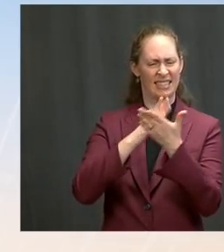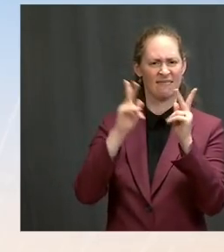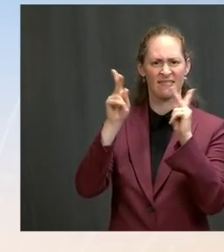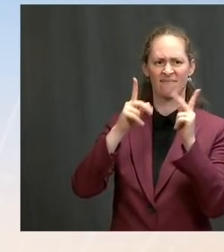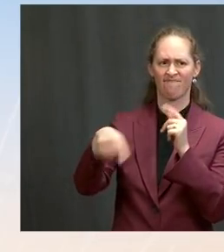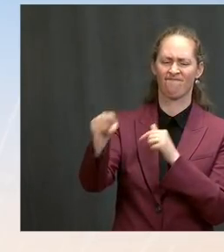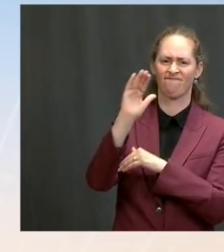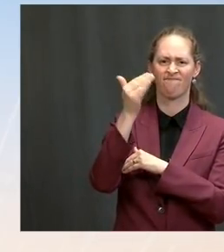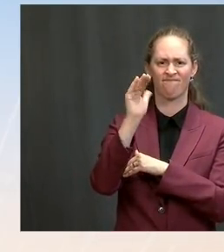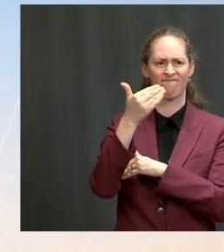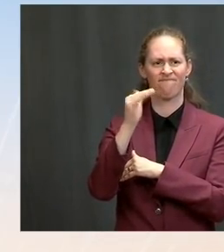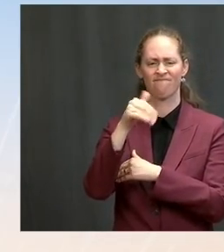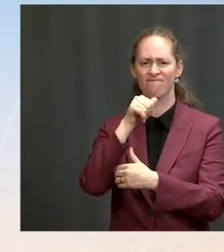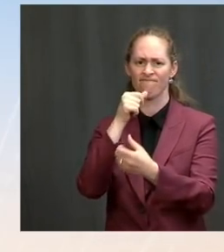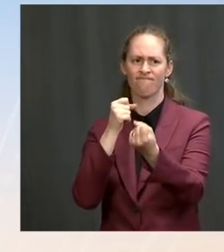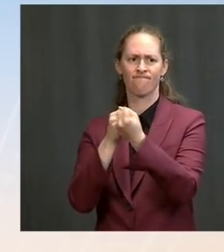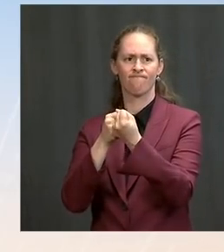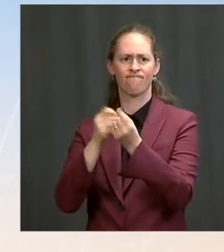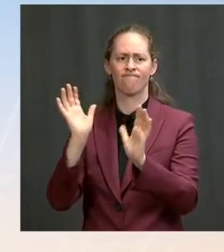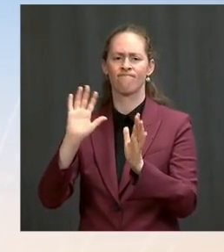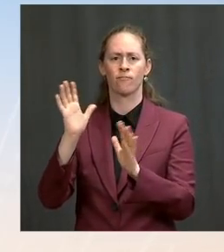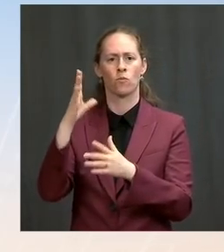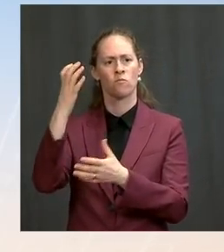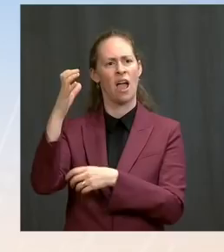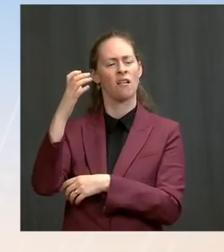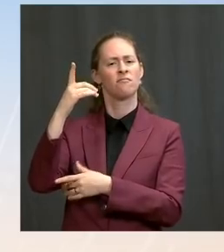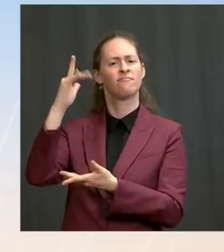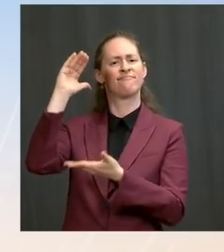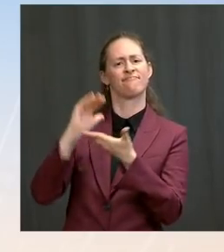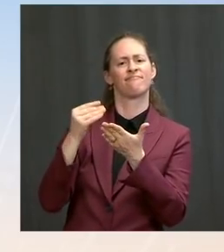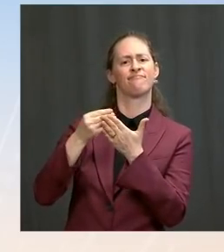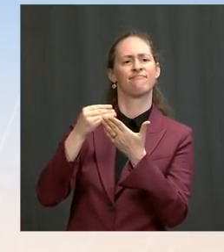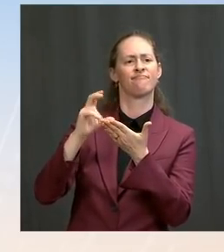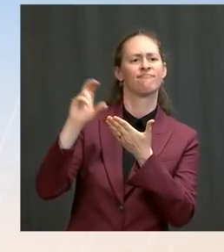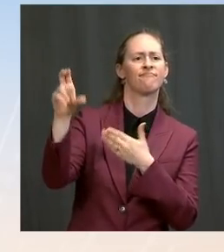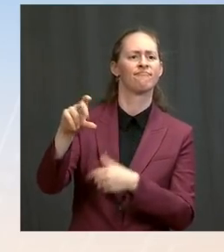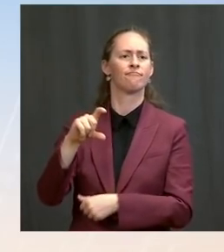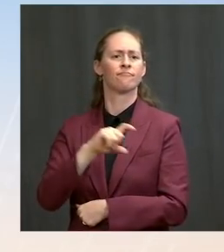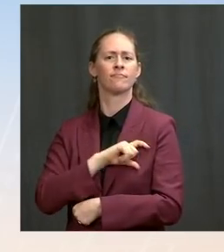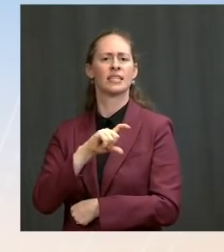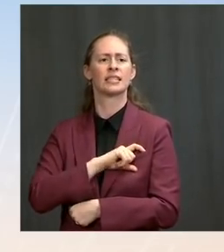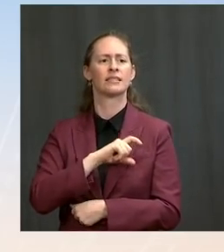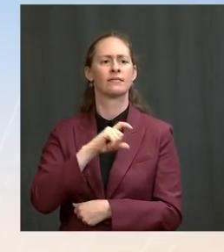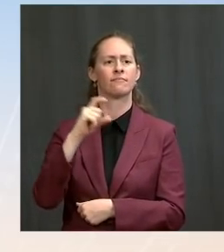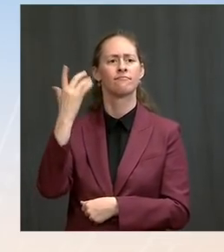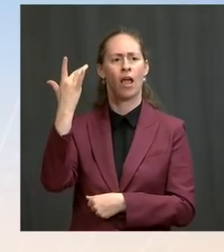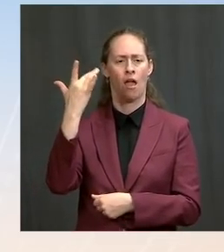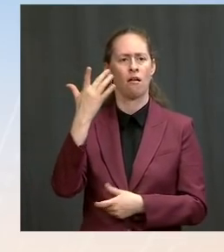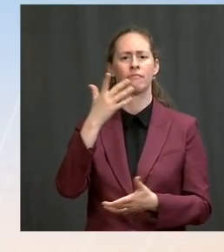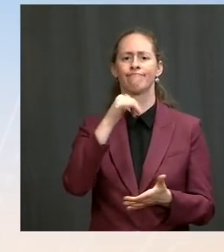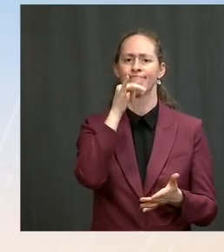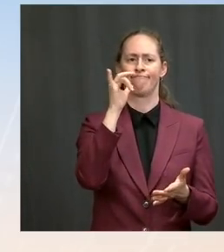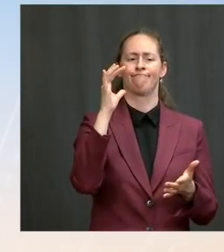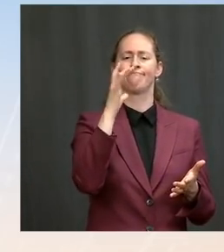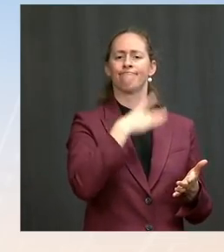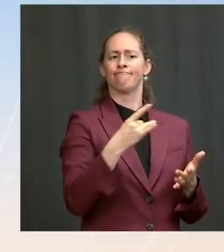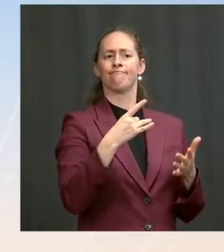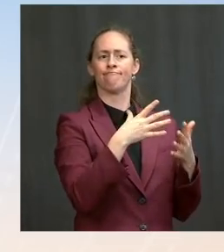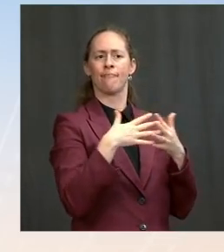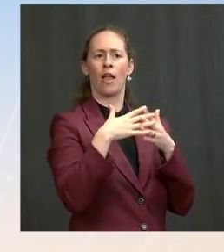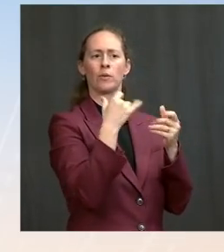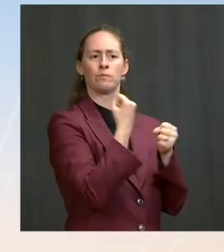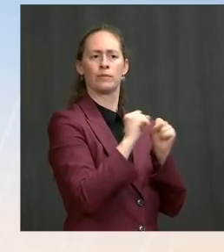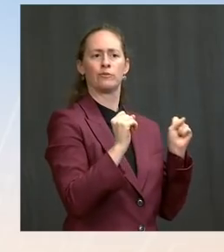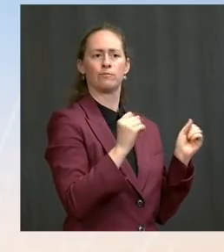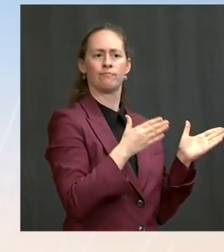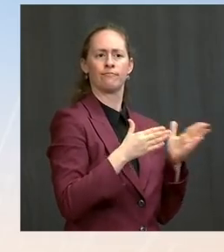they did not like the American Rescue Plan because they wanted to defund the police? Well, first, let me just note that the president ran